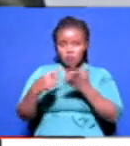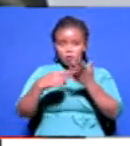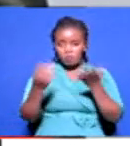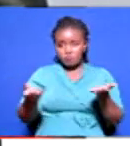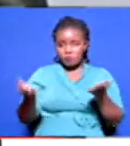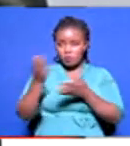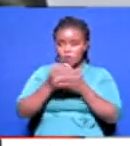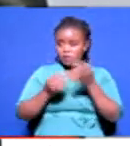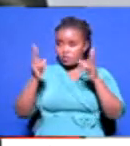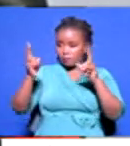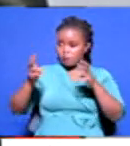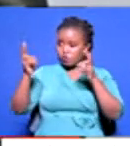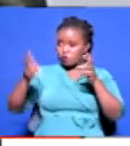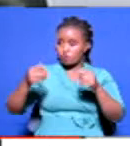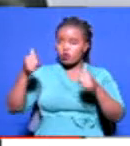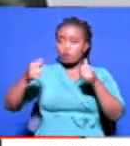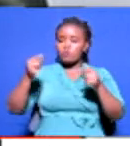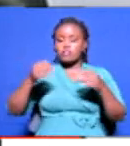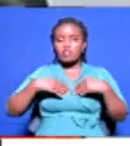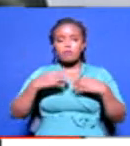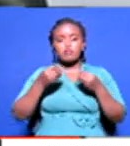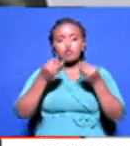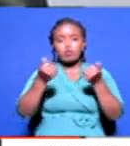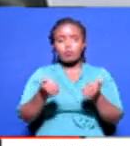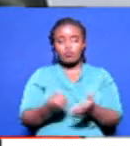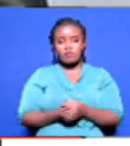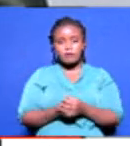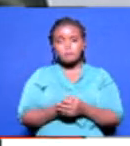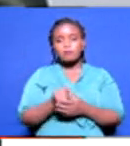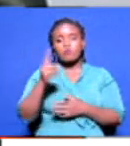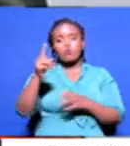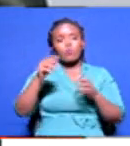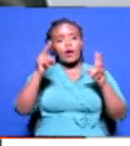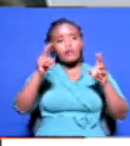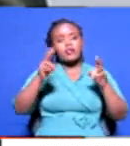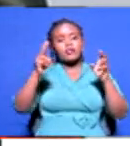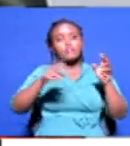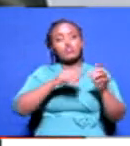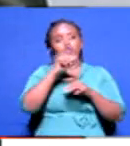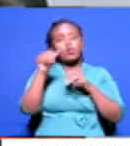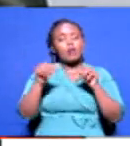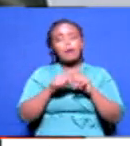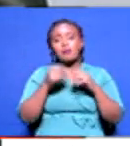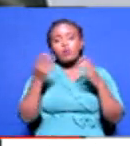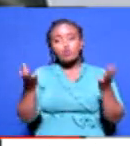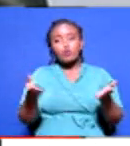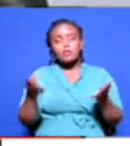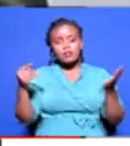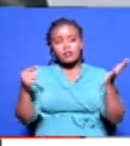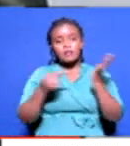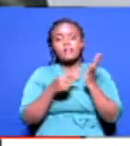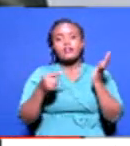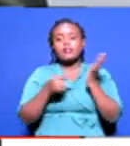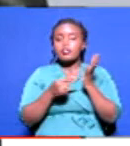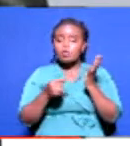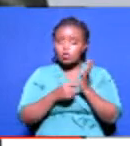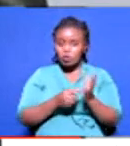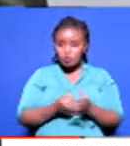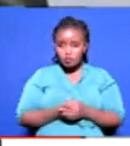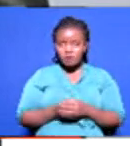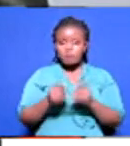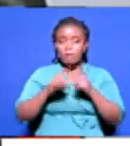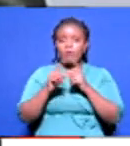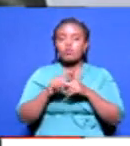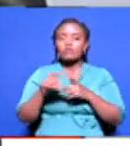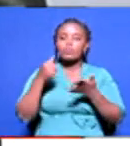brought so far, I think one issue that came up was the issue about technology helping us